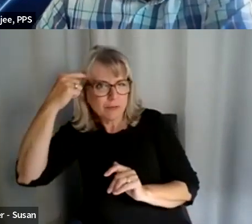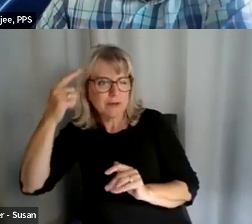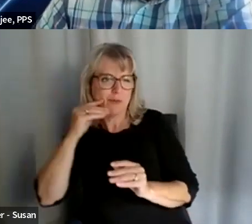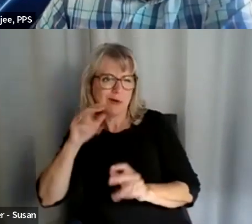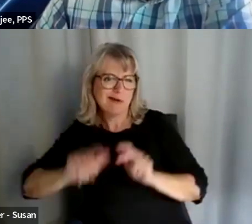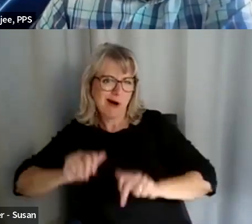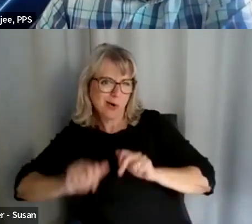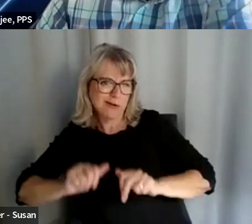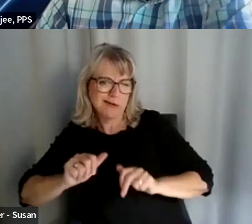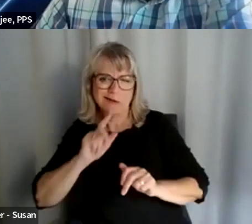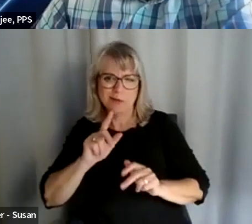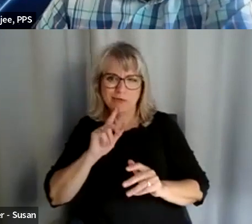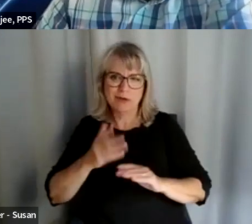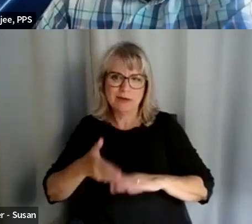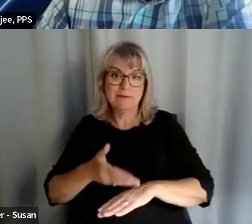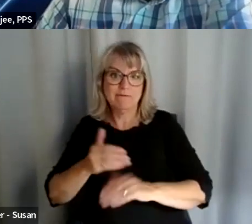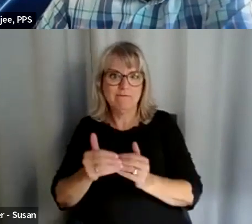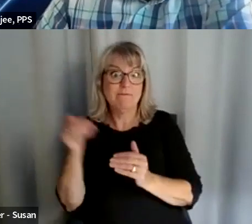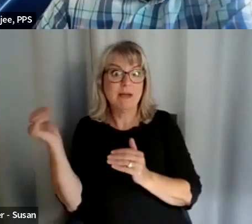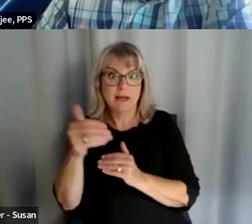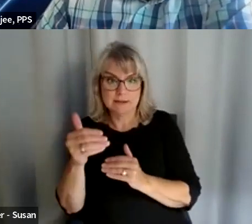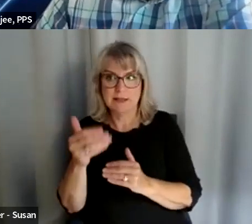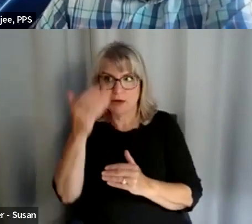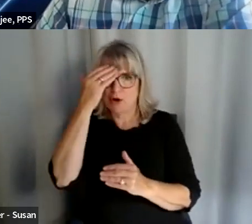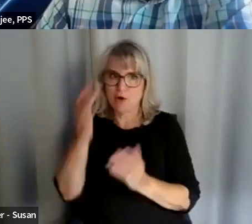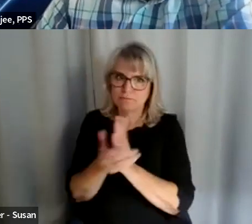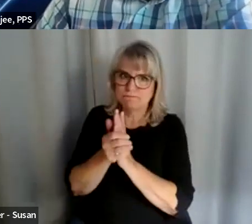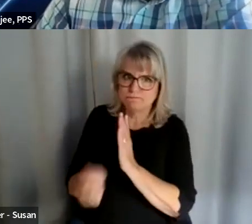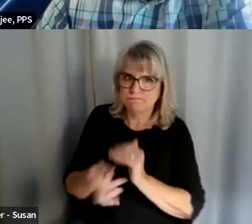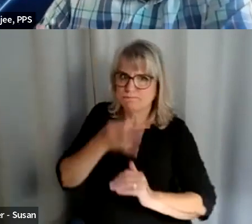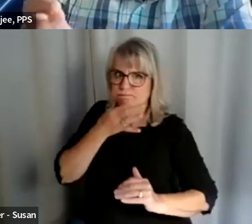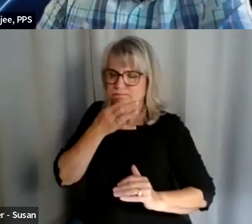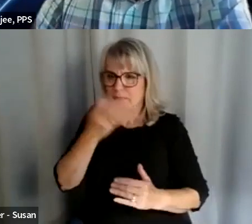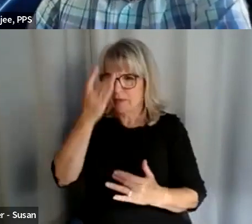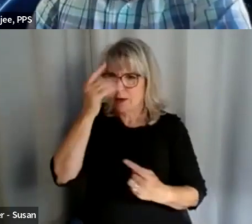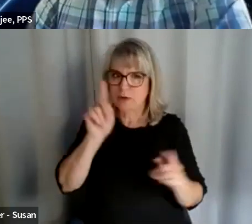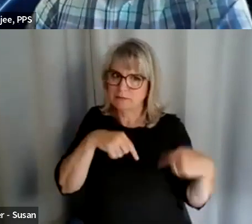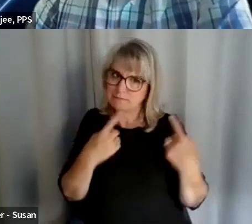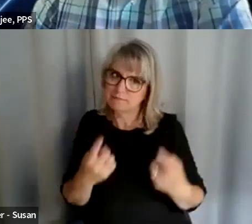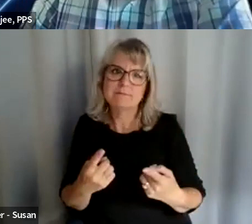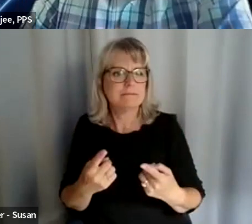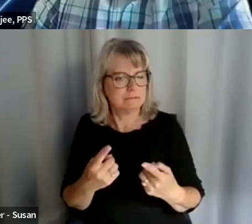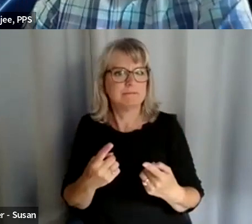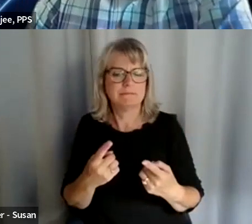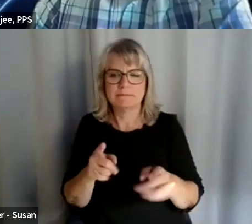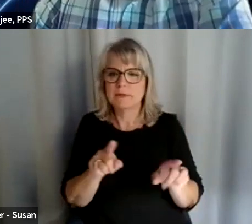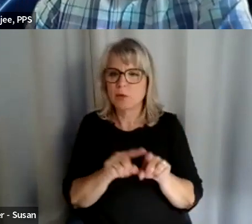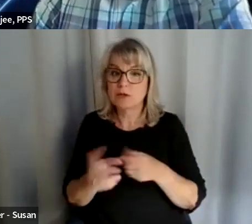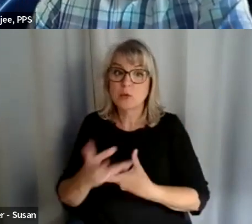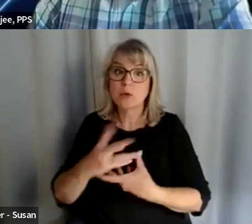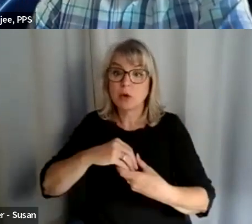there's some really advanced states out there that know what they're doing and can do it well, and they have been doing it for a while. And I would also